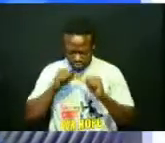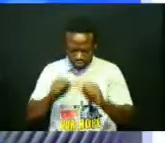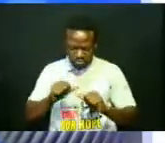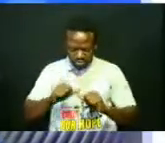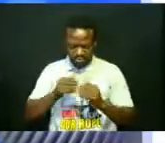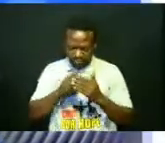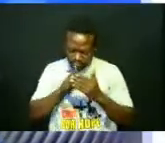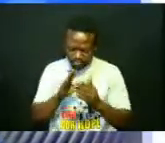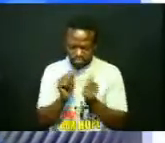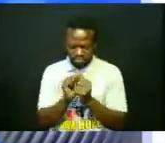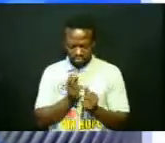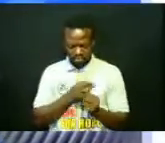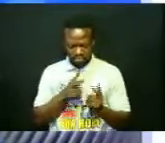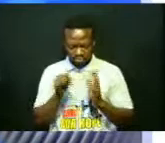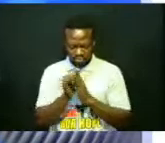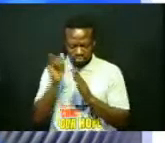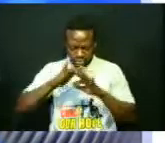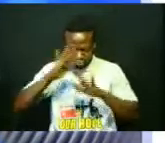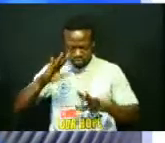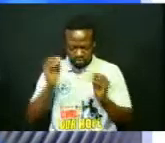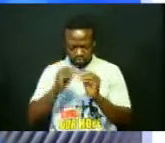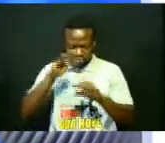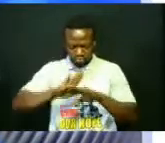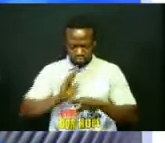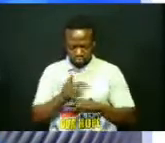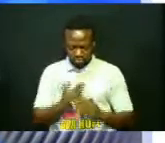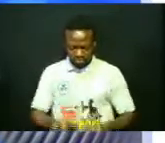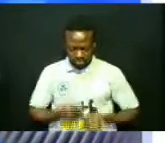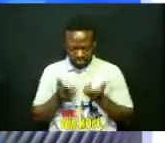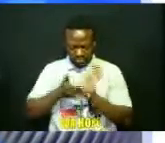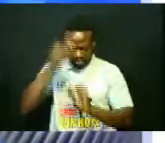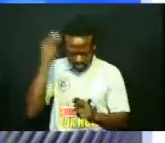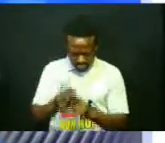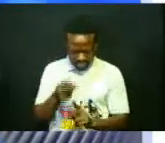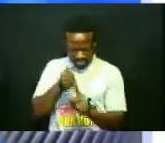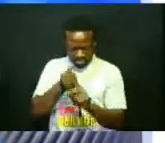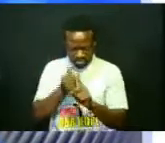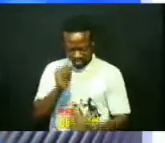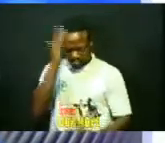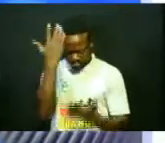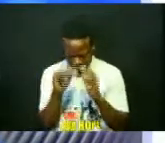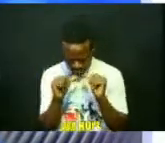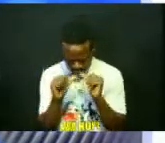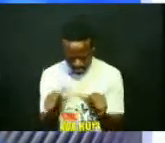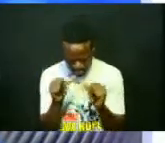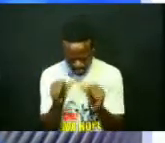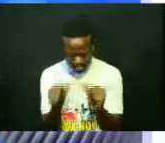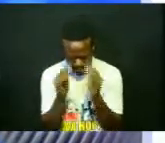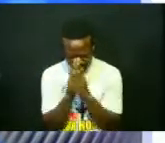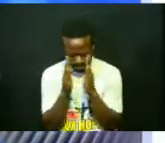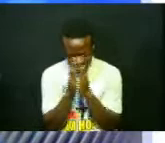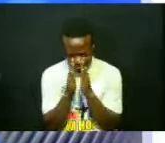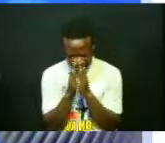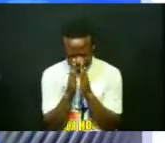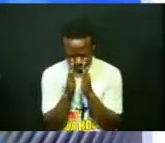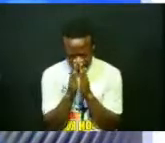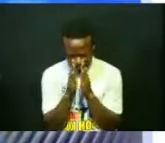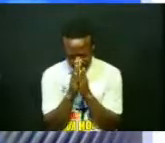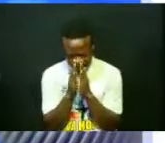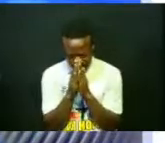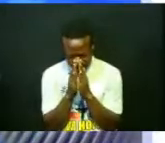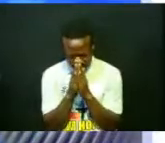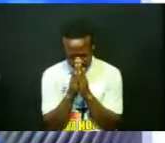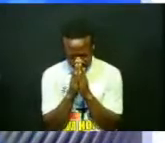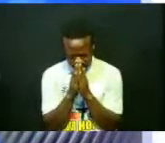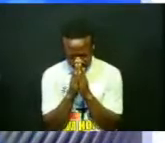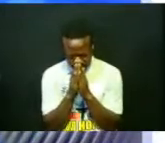bahada. Anoint their lips and anoint your word that comes out, O God. We pray in the name of Jesus. As you always